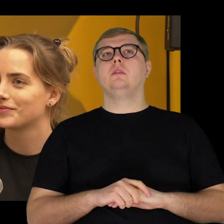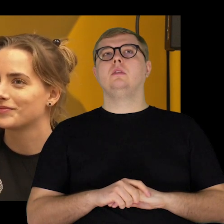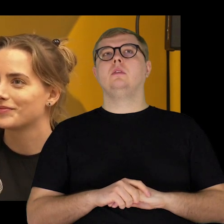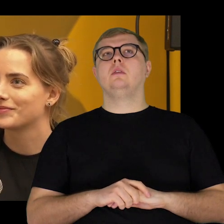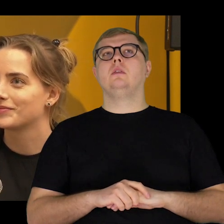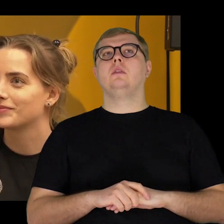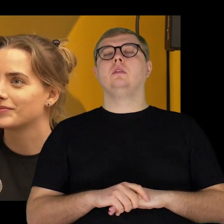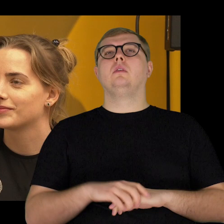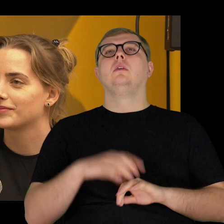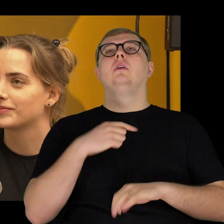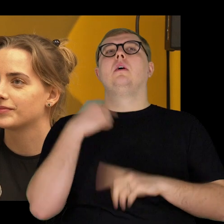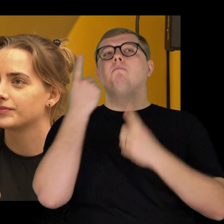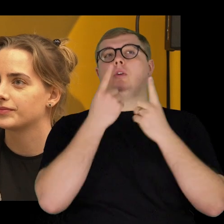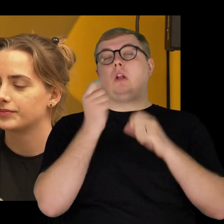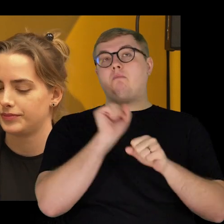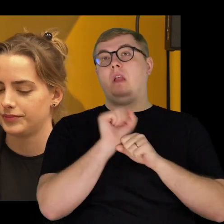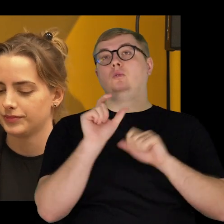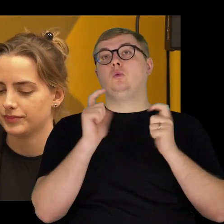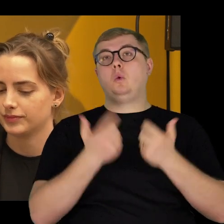I mean, I think there is